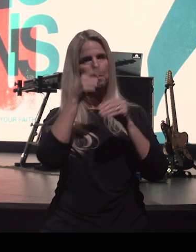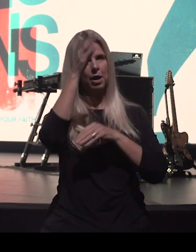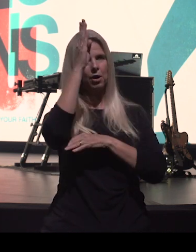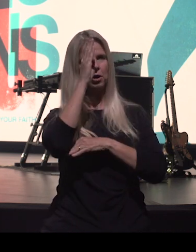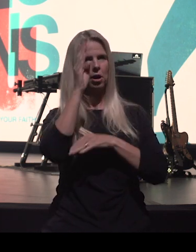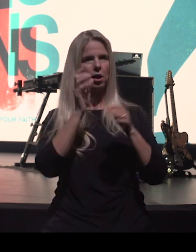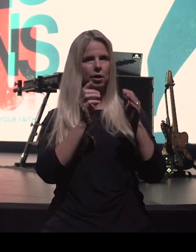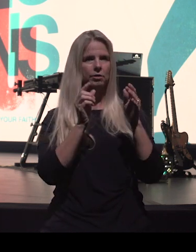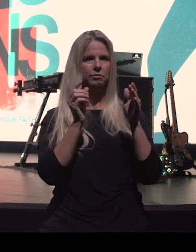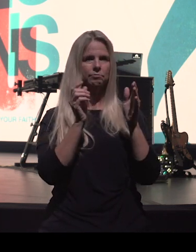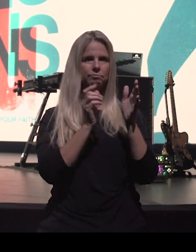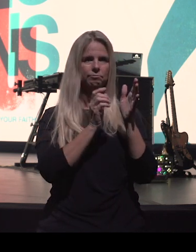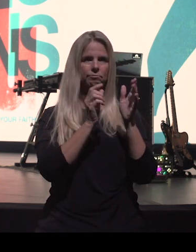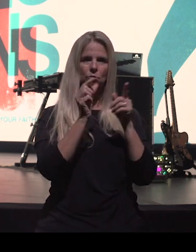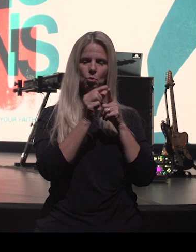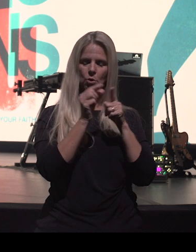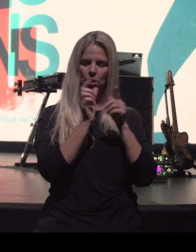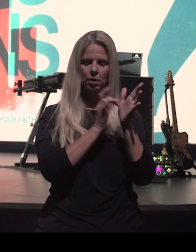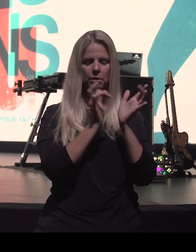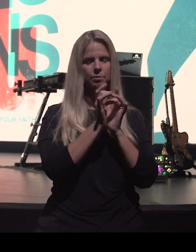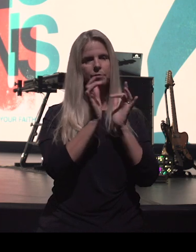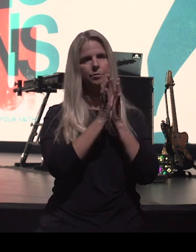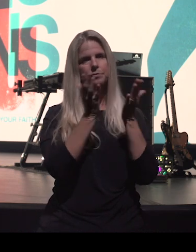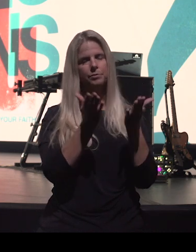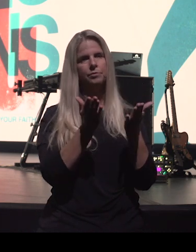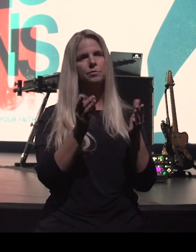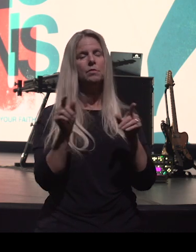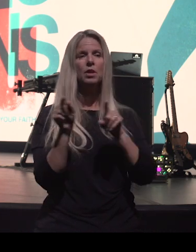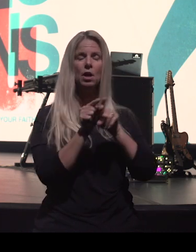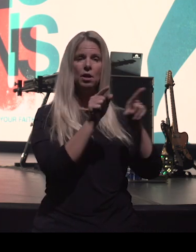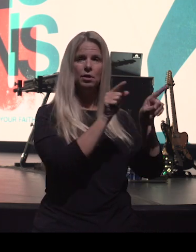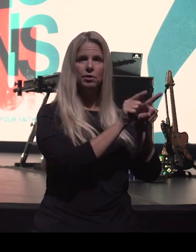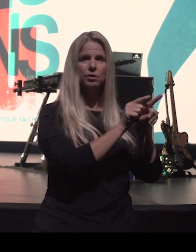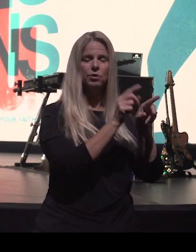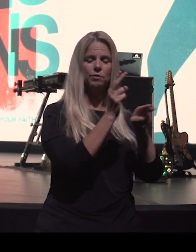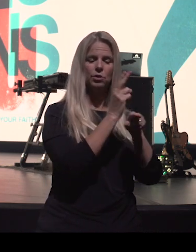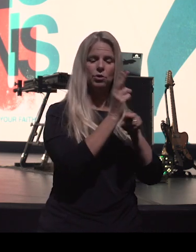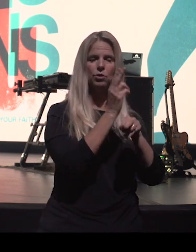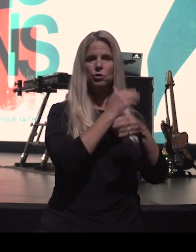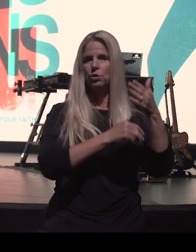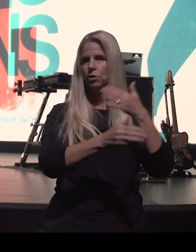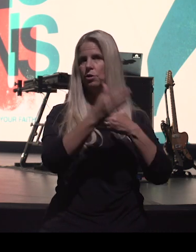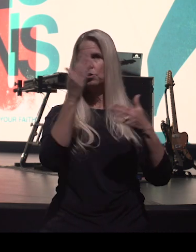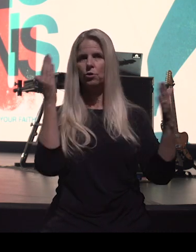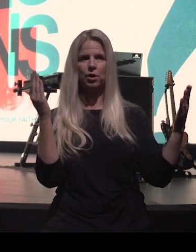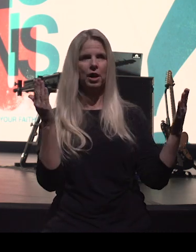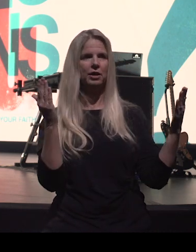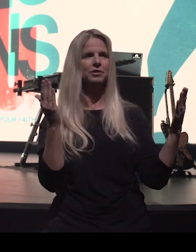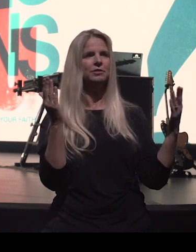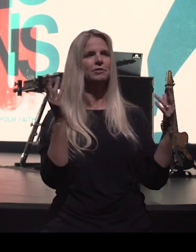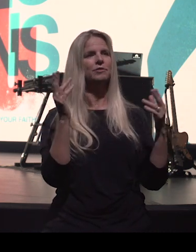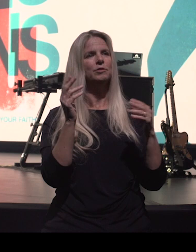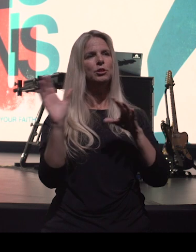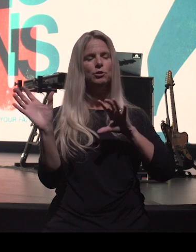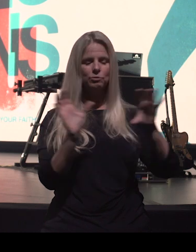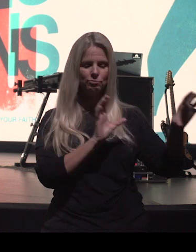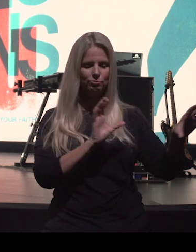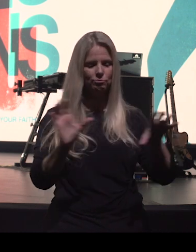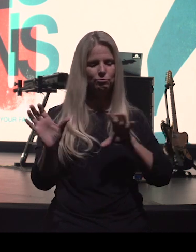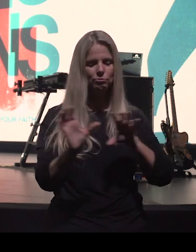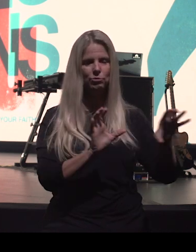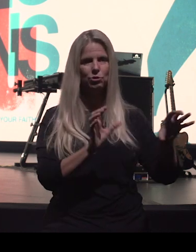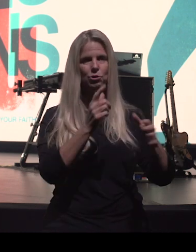train our head and our heart. Then it has to go to our hands. We have to apply it to our lives. We love the Lord your God with all your